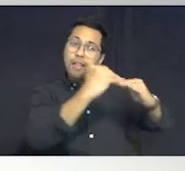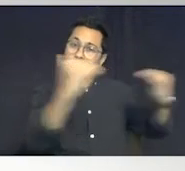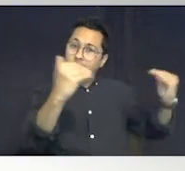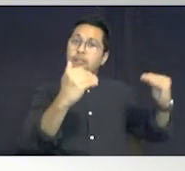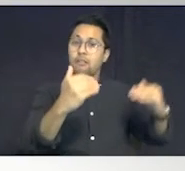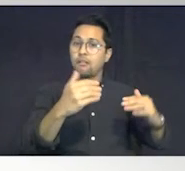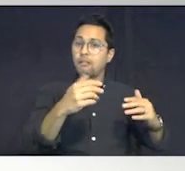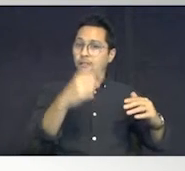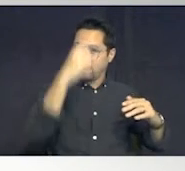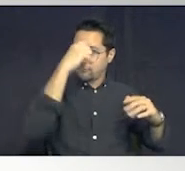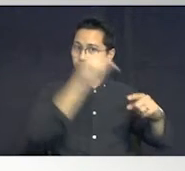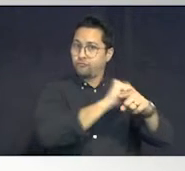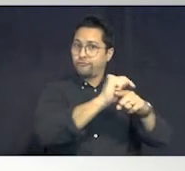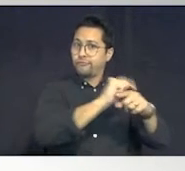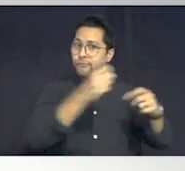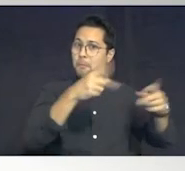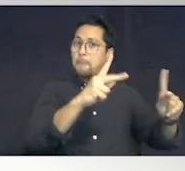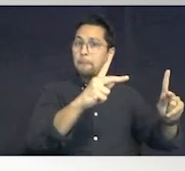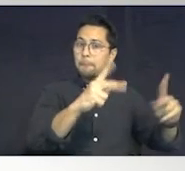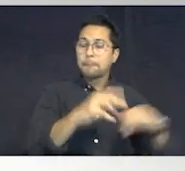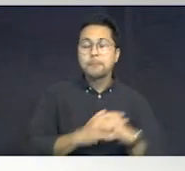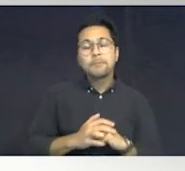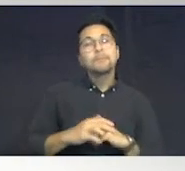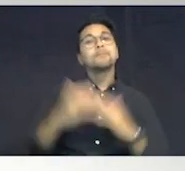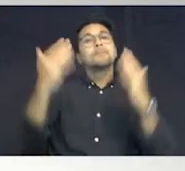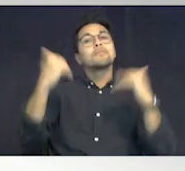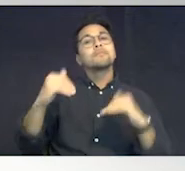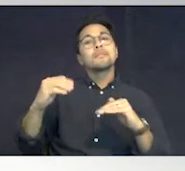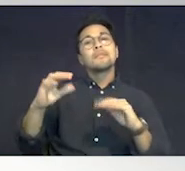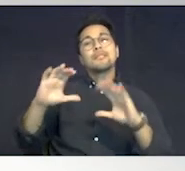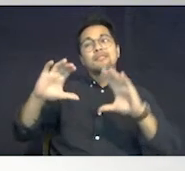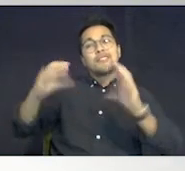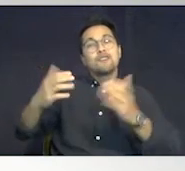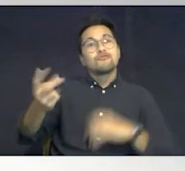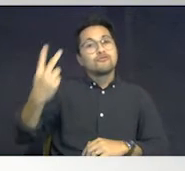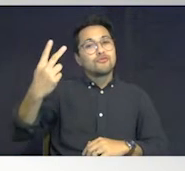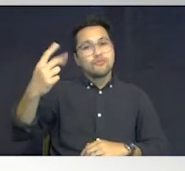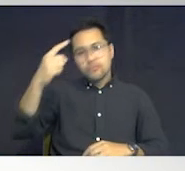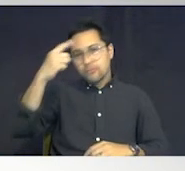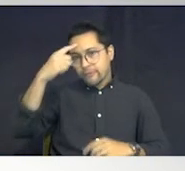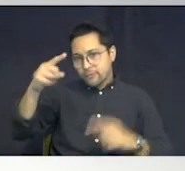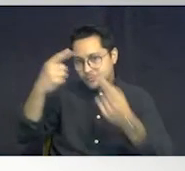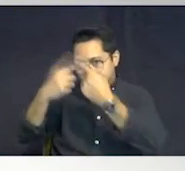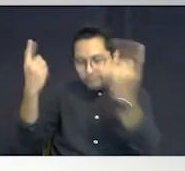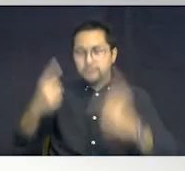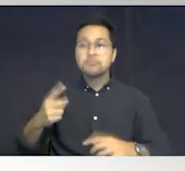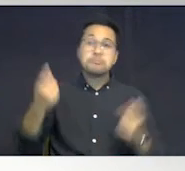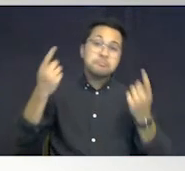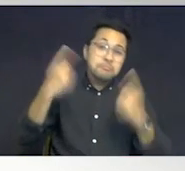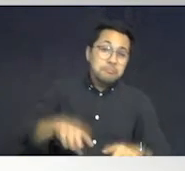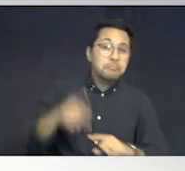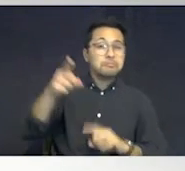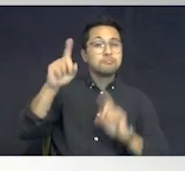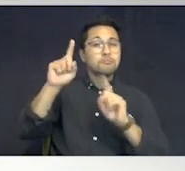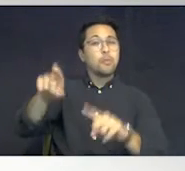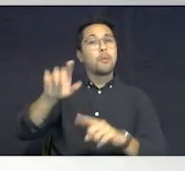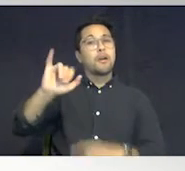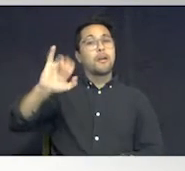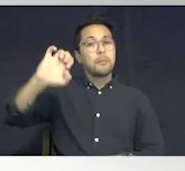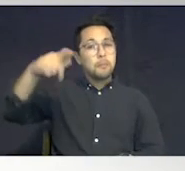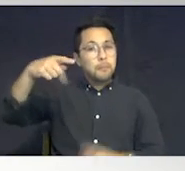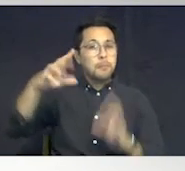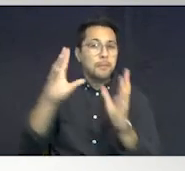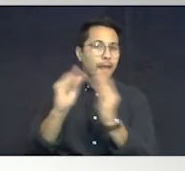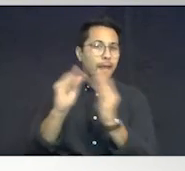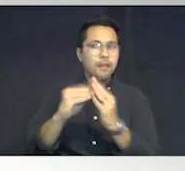district. So moving on to stage 2, or disagreement. We're at an IEP team meeting and there may be a disagreement between the